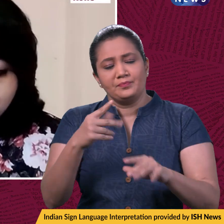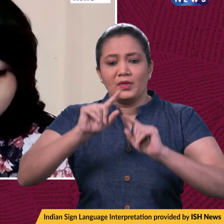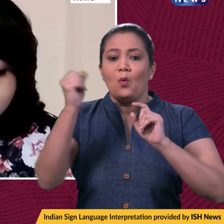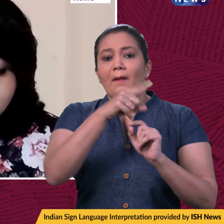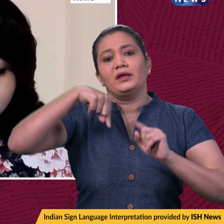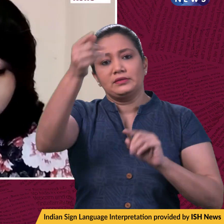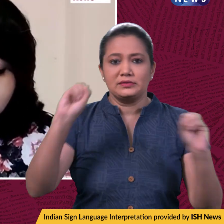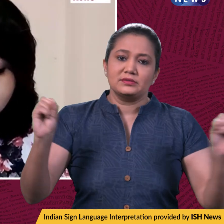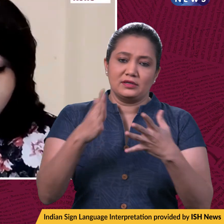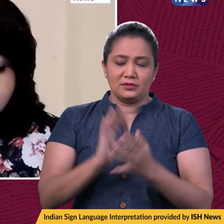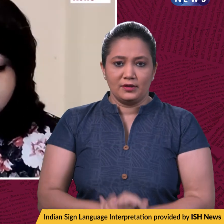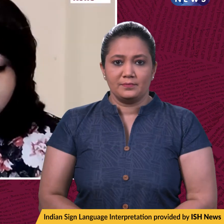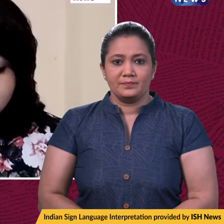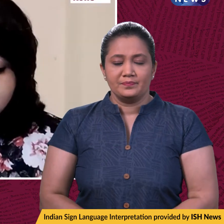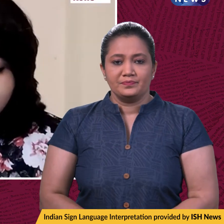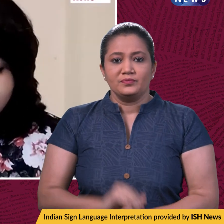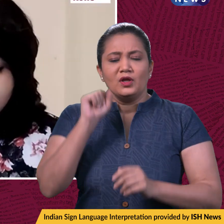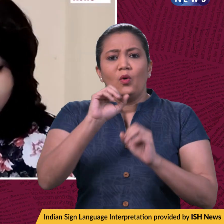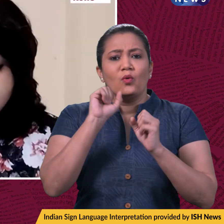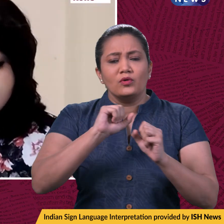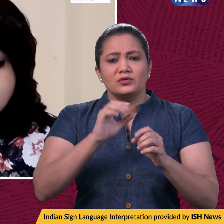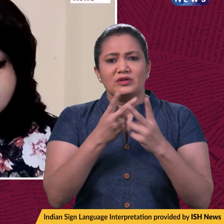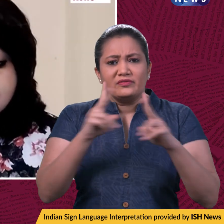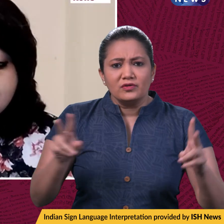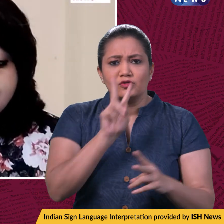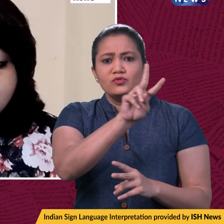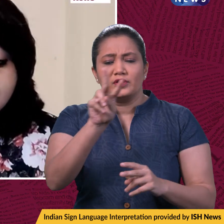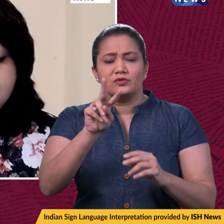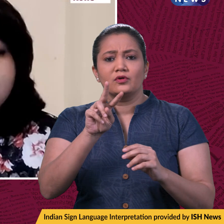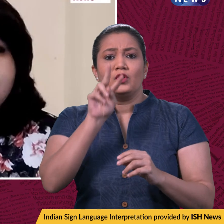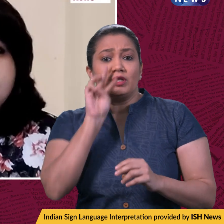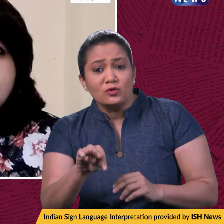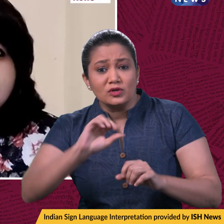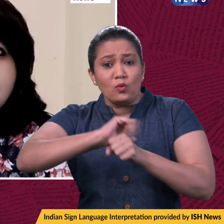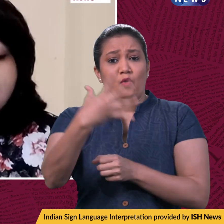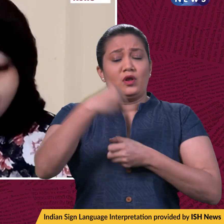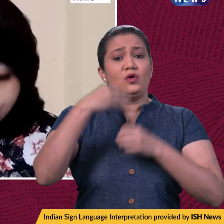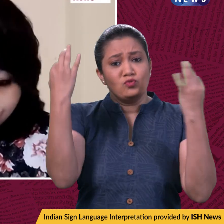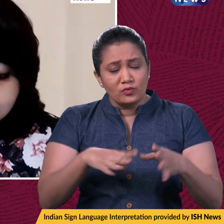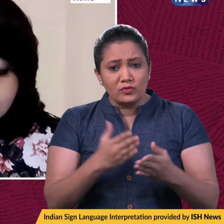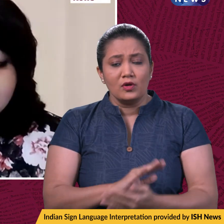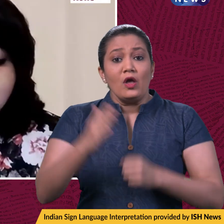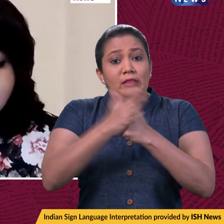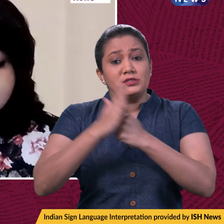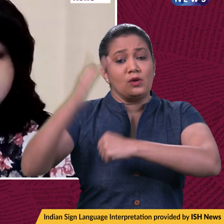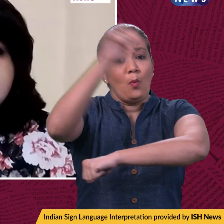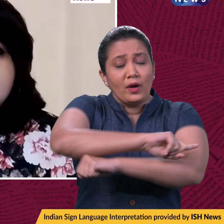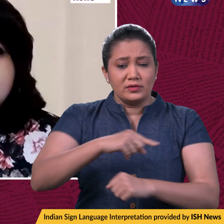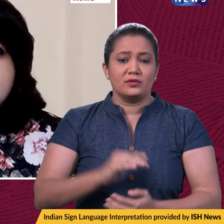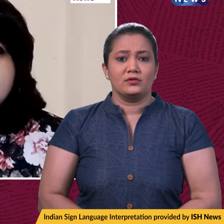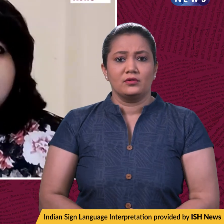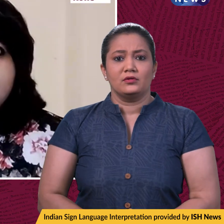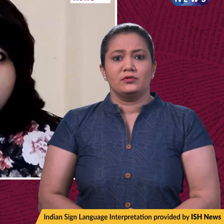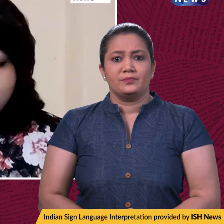next month. Now, this comes after the country reported over 22,000 new COVID cases on Thursday, the highest